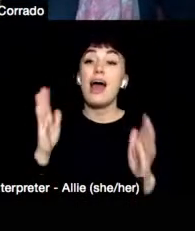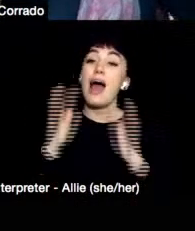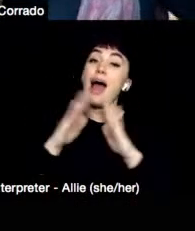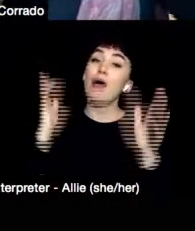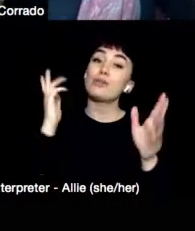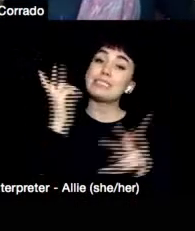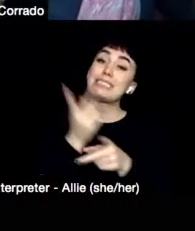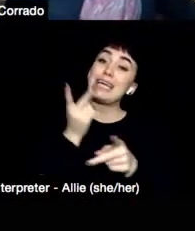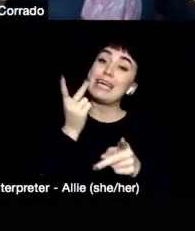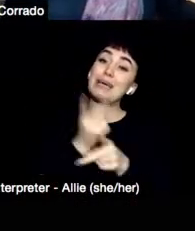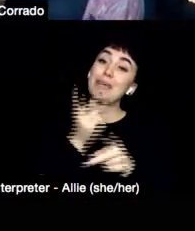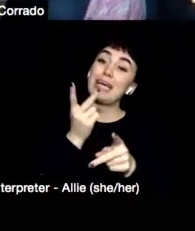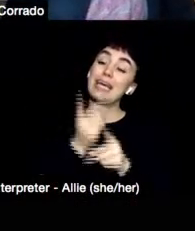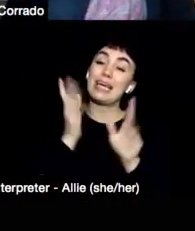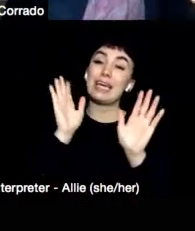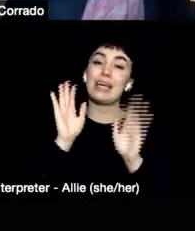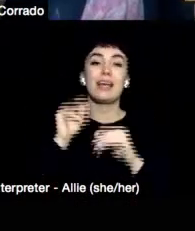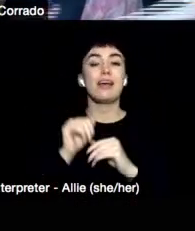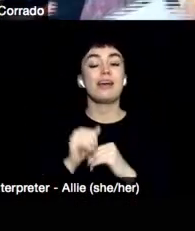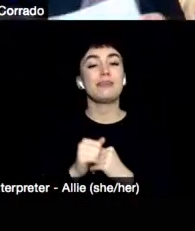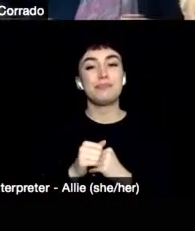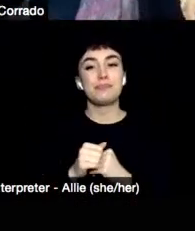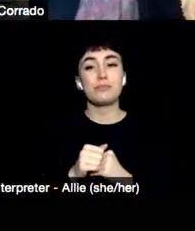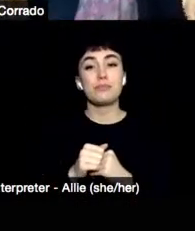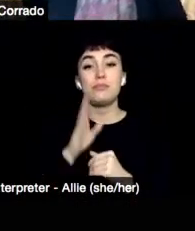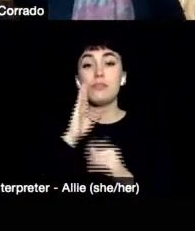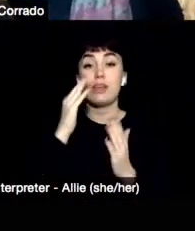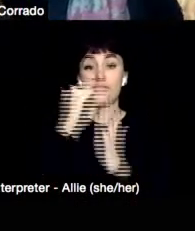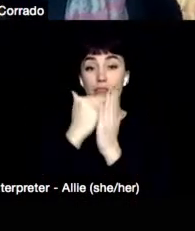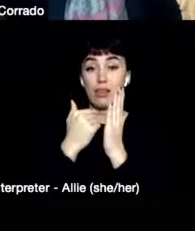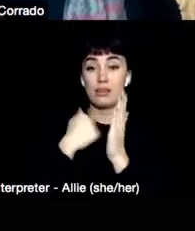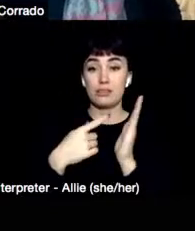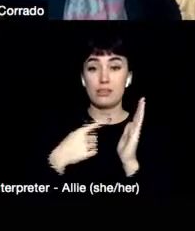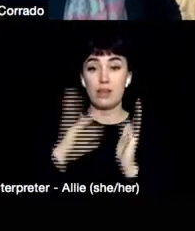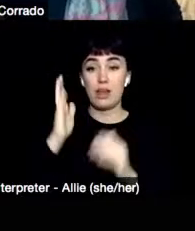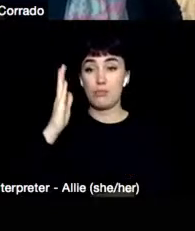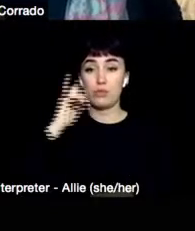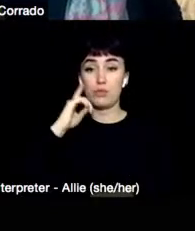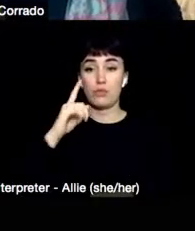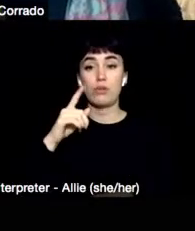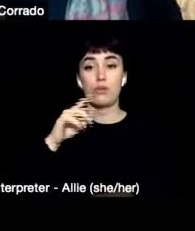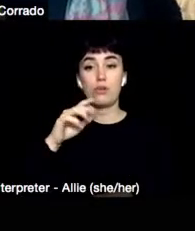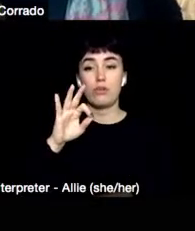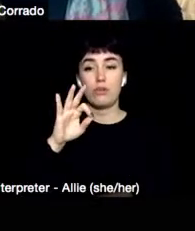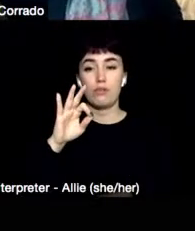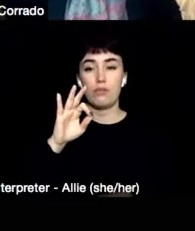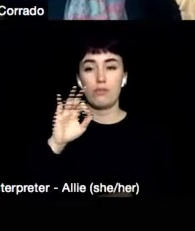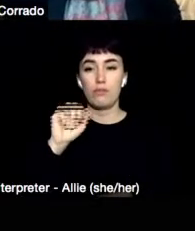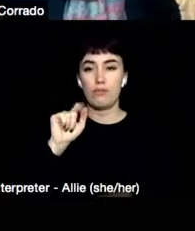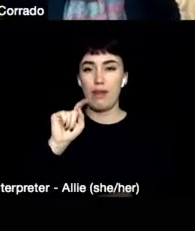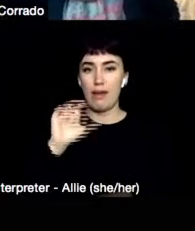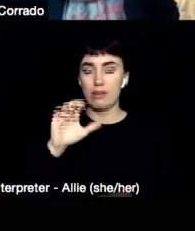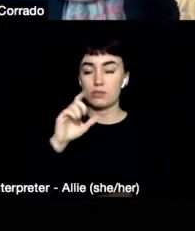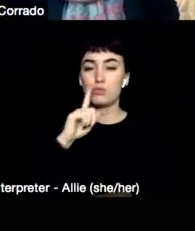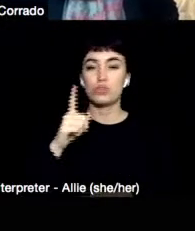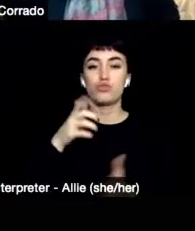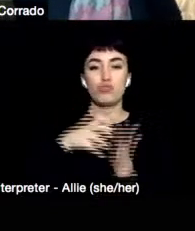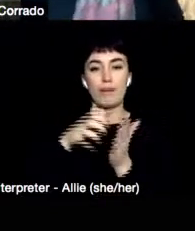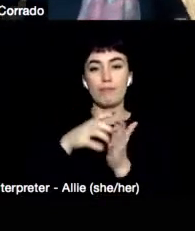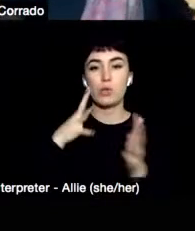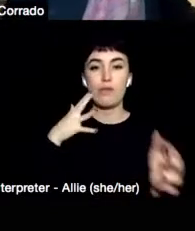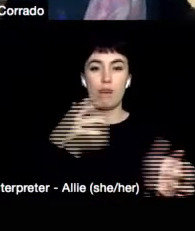Housekeeping, see? Okay, so the list that I presented in FAST was a draft, so I've updated this, and